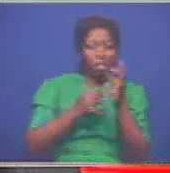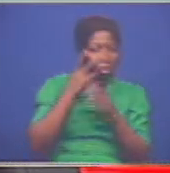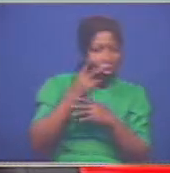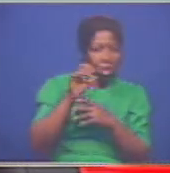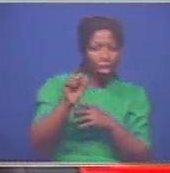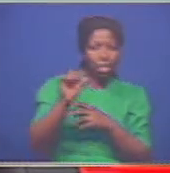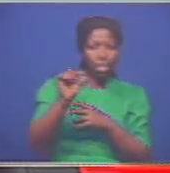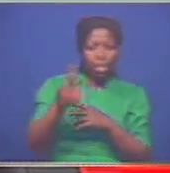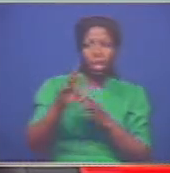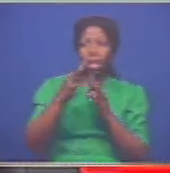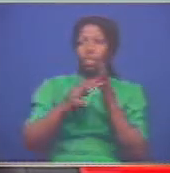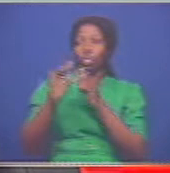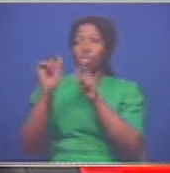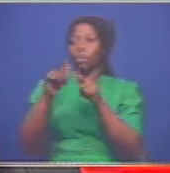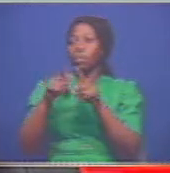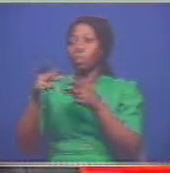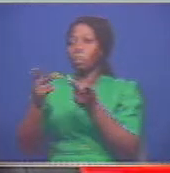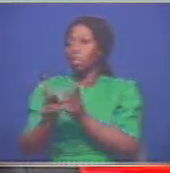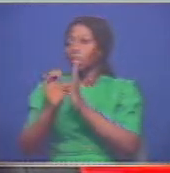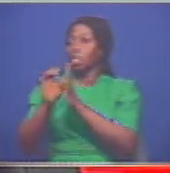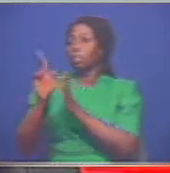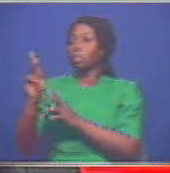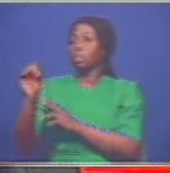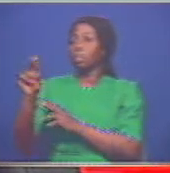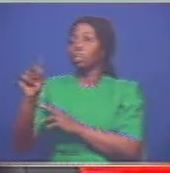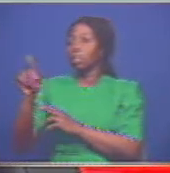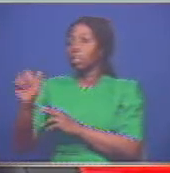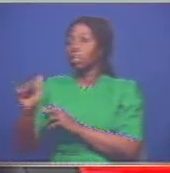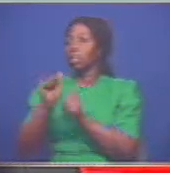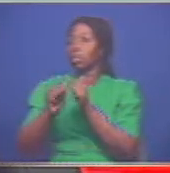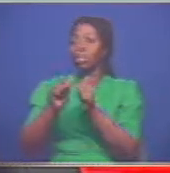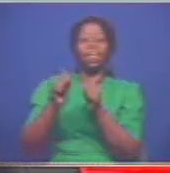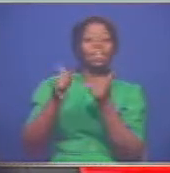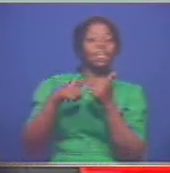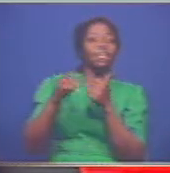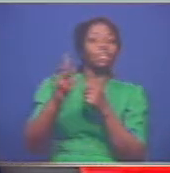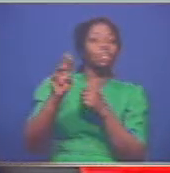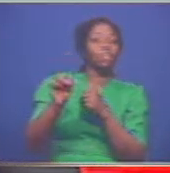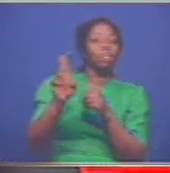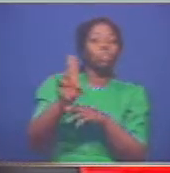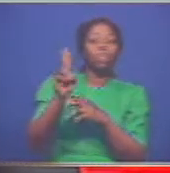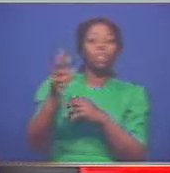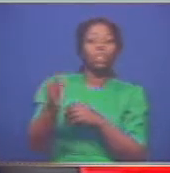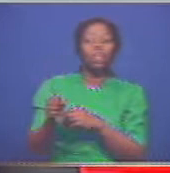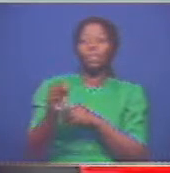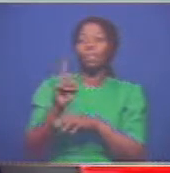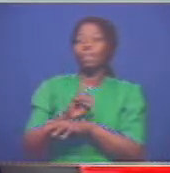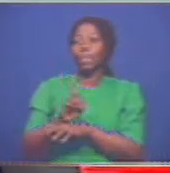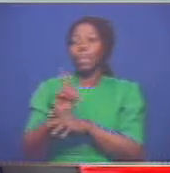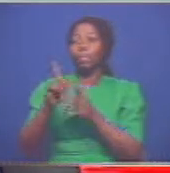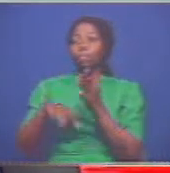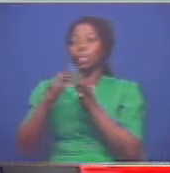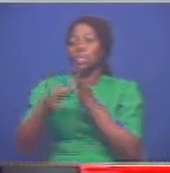from places like Konza, which are like 60 kilometers away. You take 25 minutes. What about if you are to have